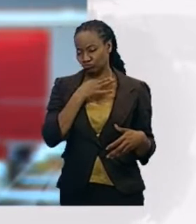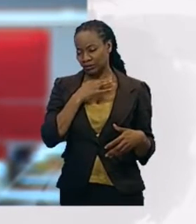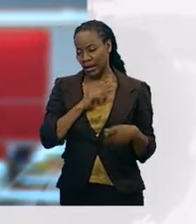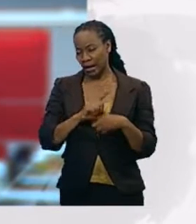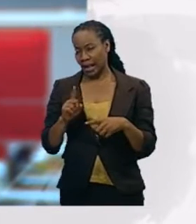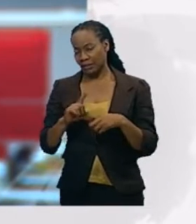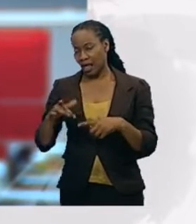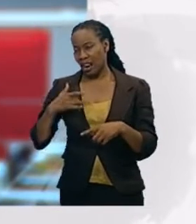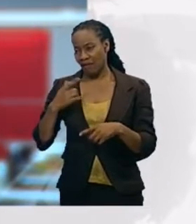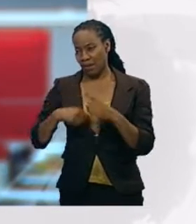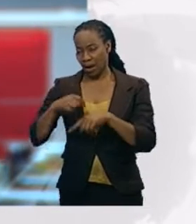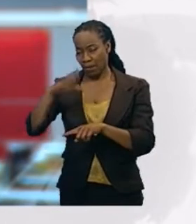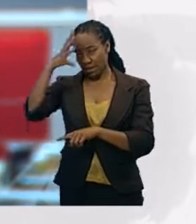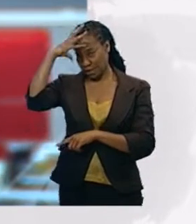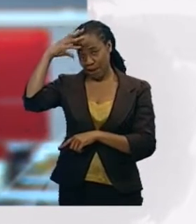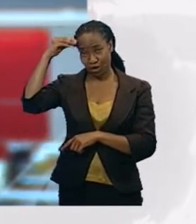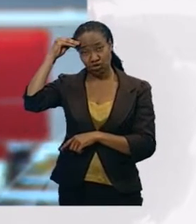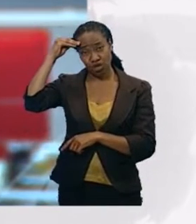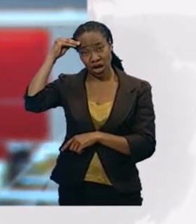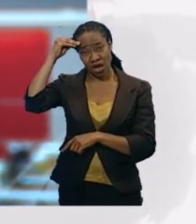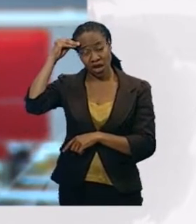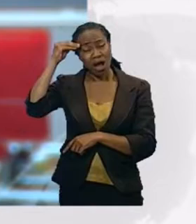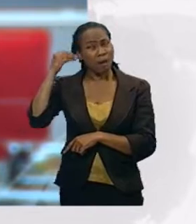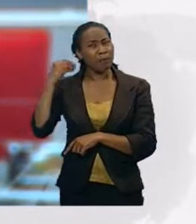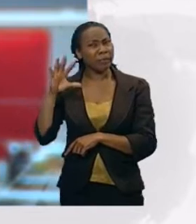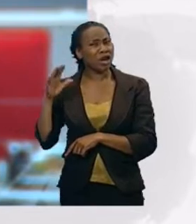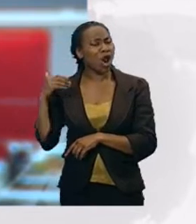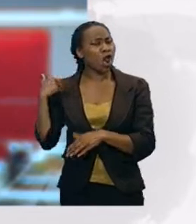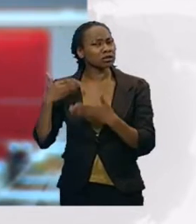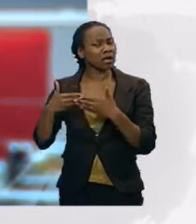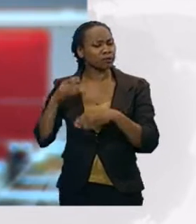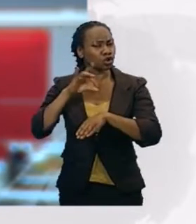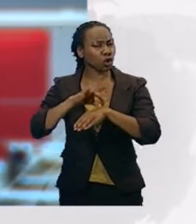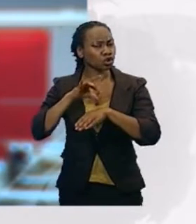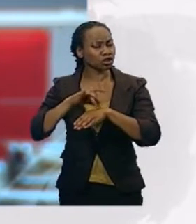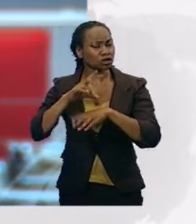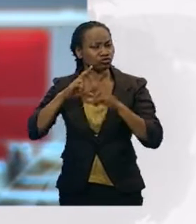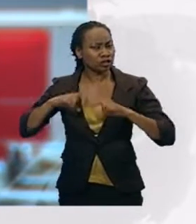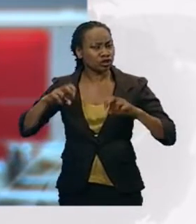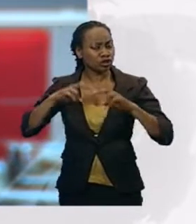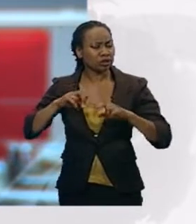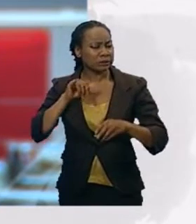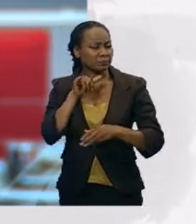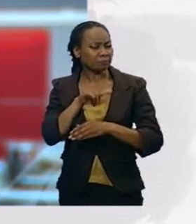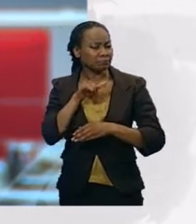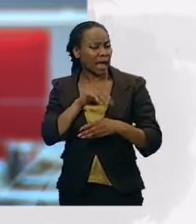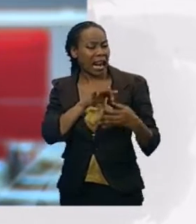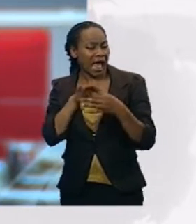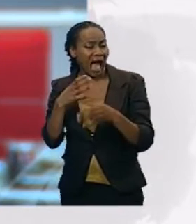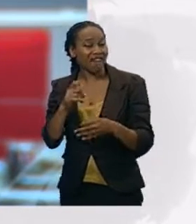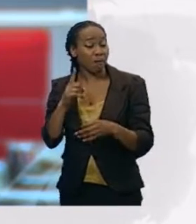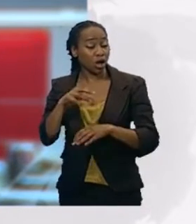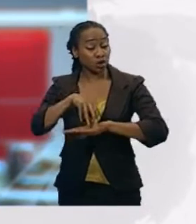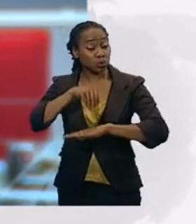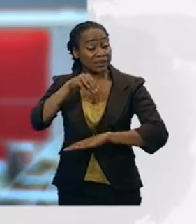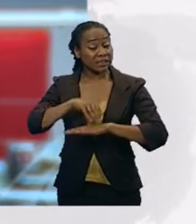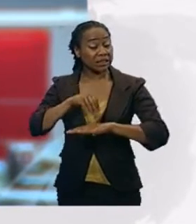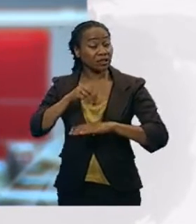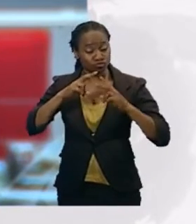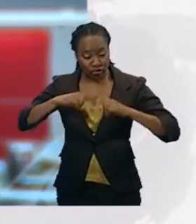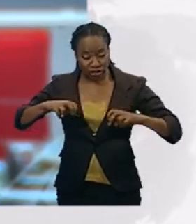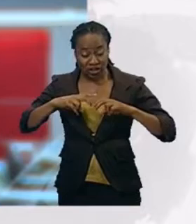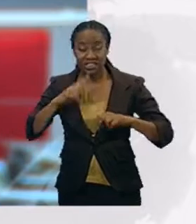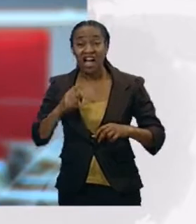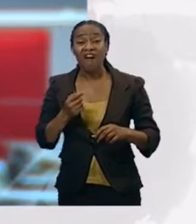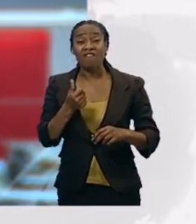between obesity and dementia has long been suspected, but according to researchers in Sweden, carrying just a few extra pounds can also